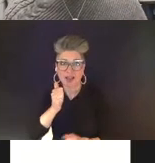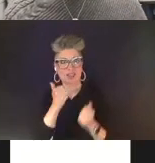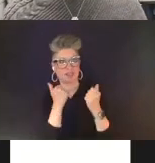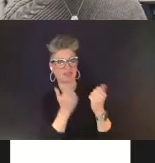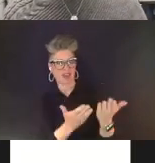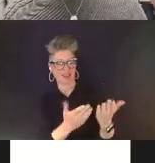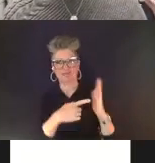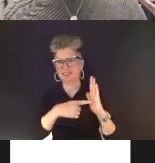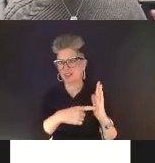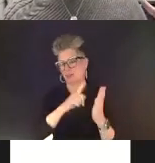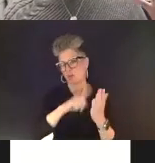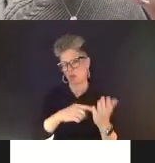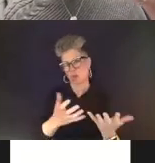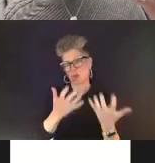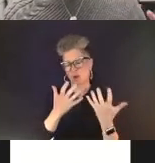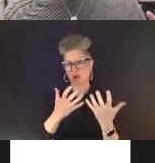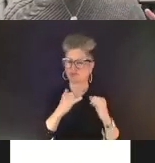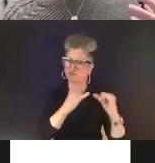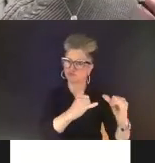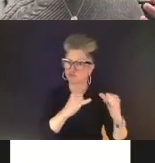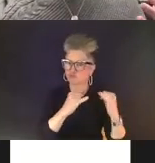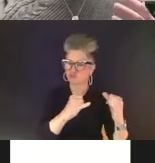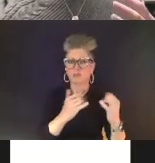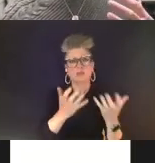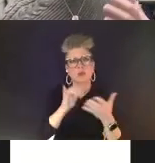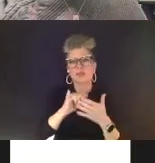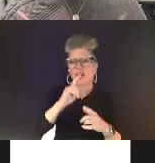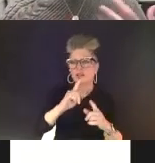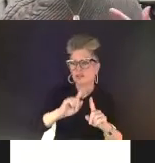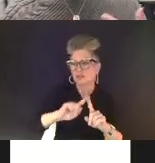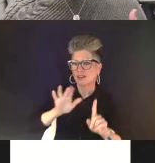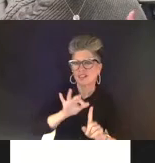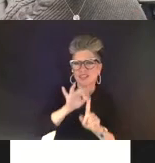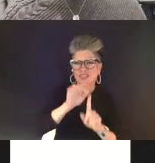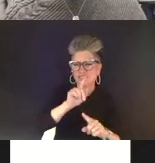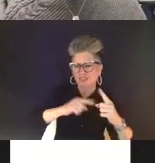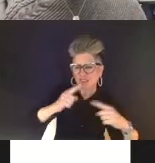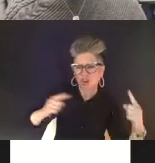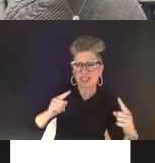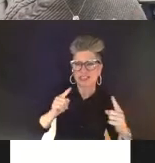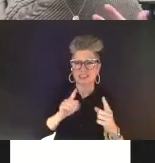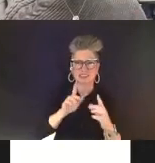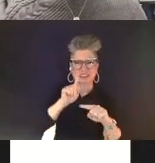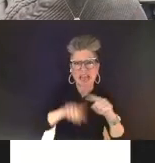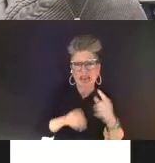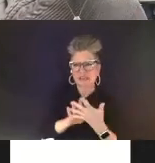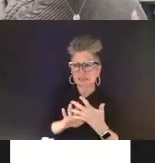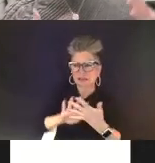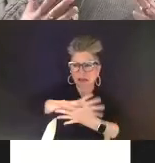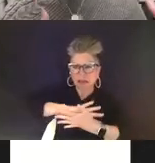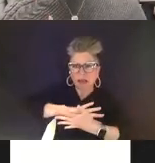be at. We want to be where the virus isn't able to morph into something different and become more